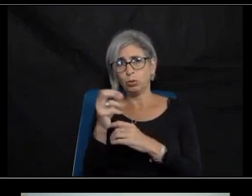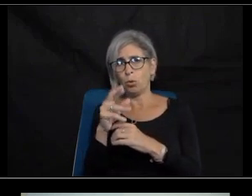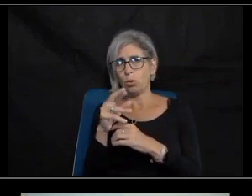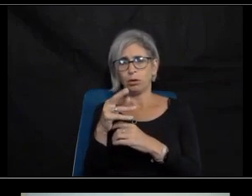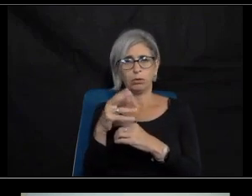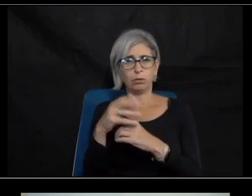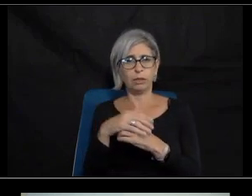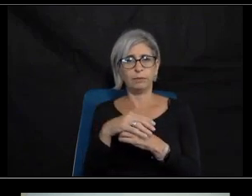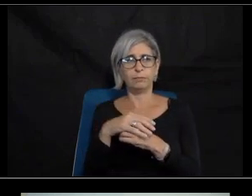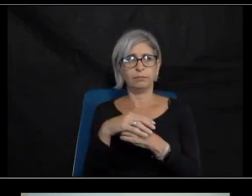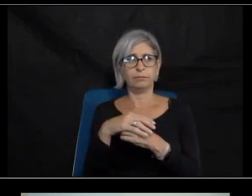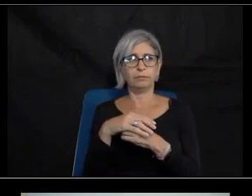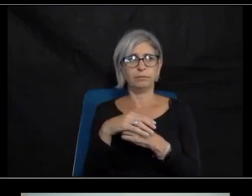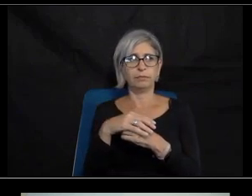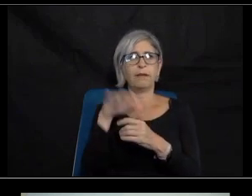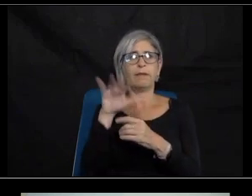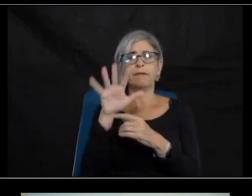approach?